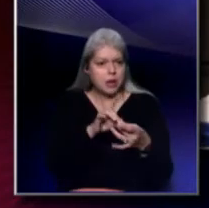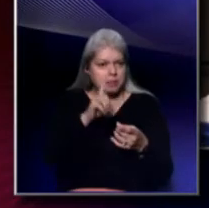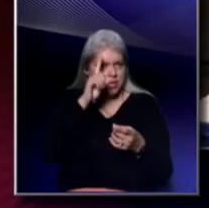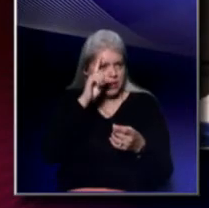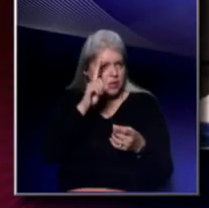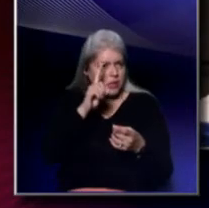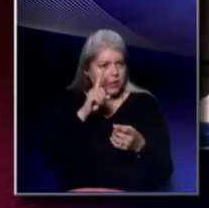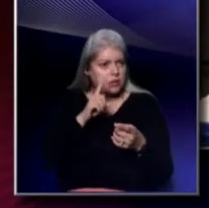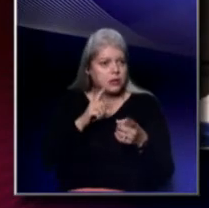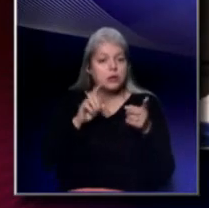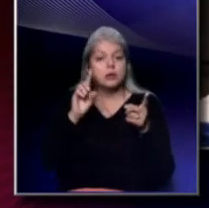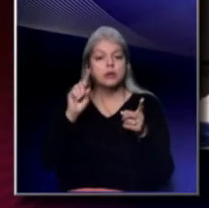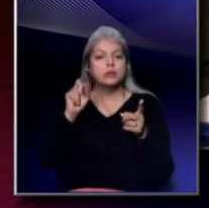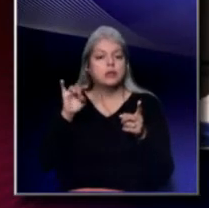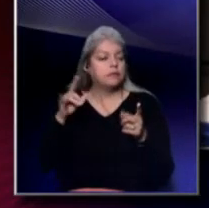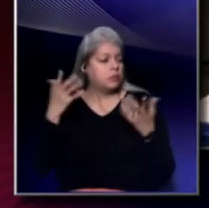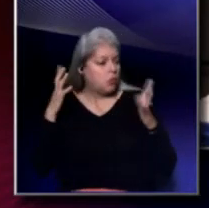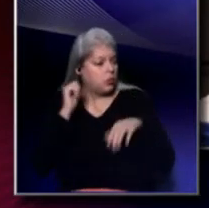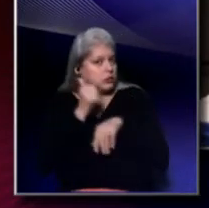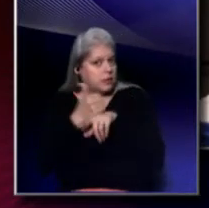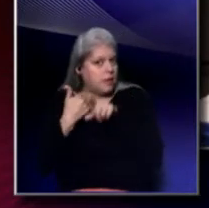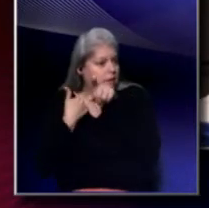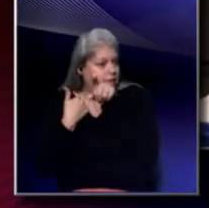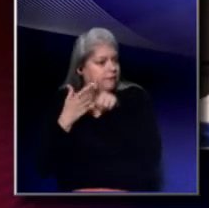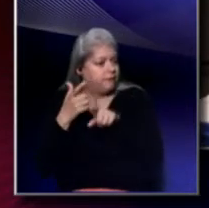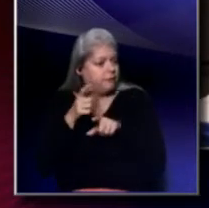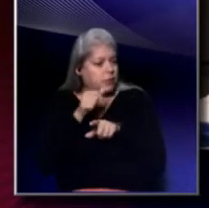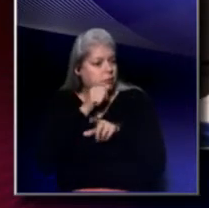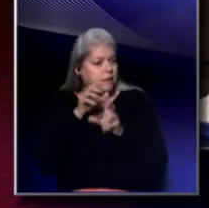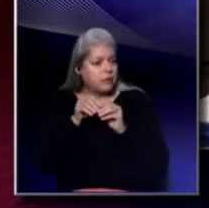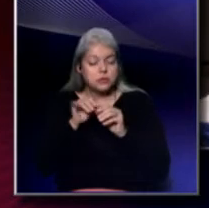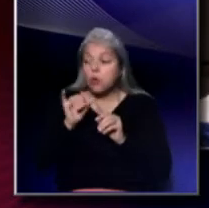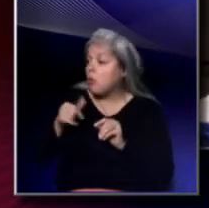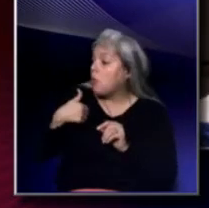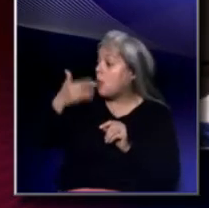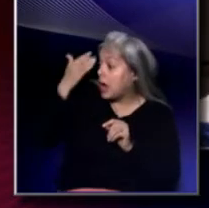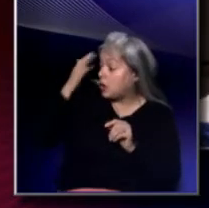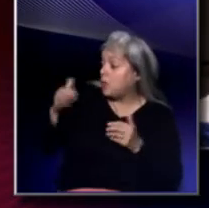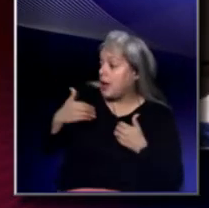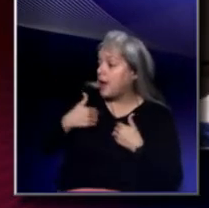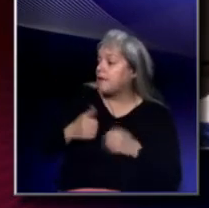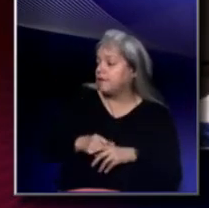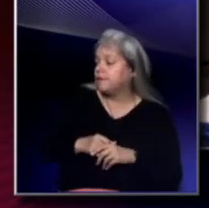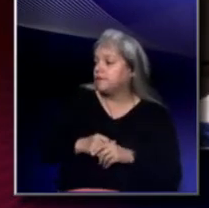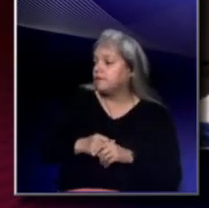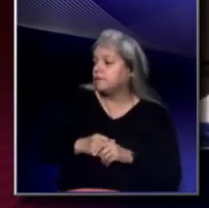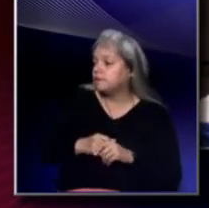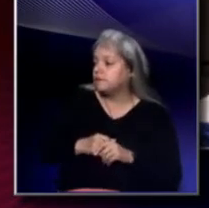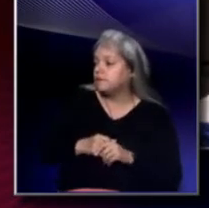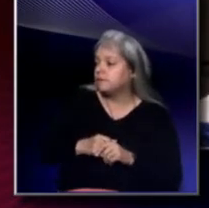Well, I believe that's already set up, Mr. President. Oh, I didn't know that. Yeah, well, if okay. We,